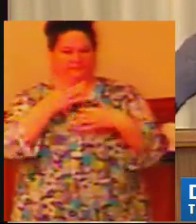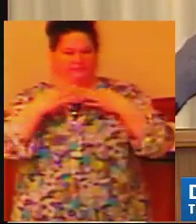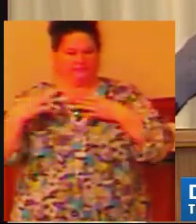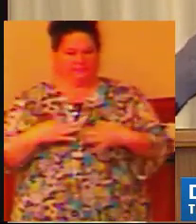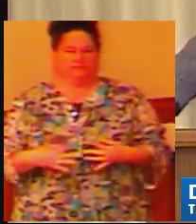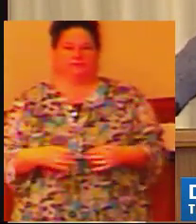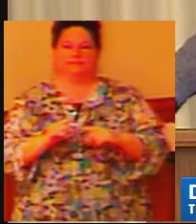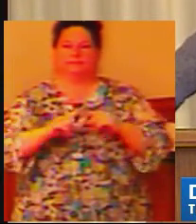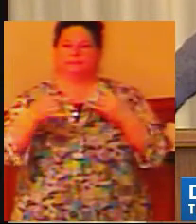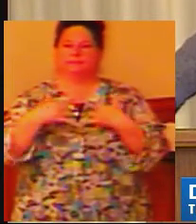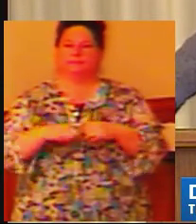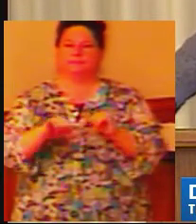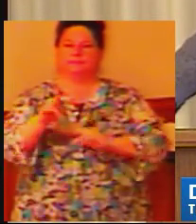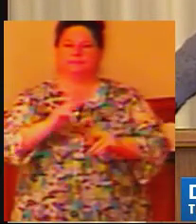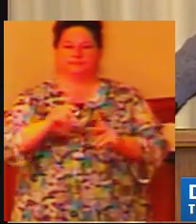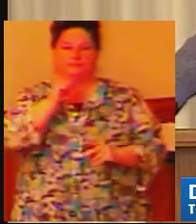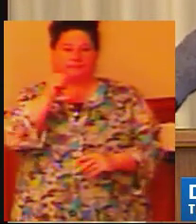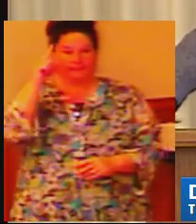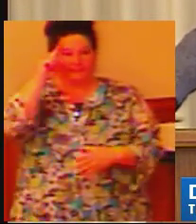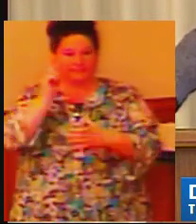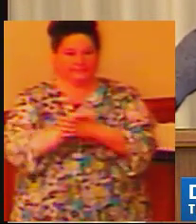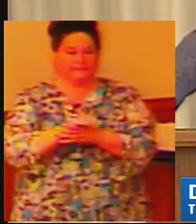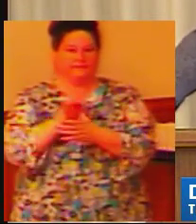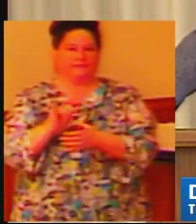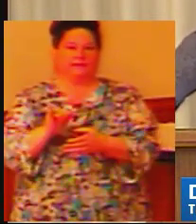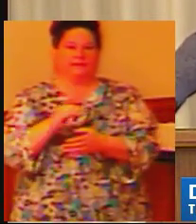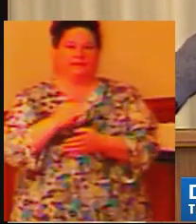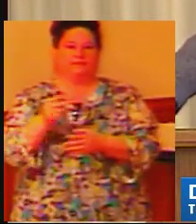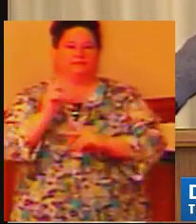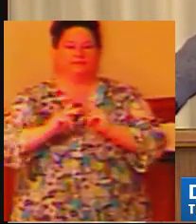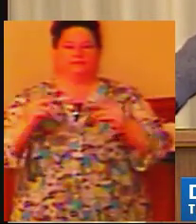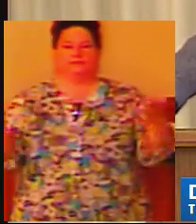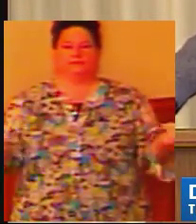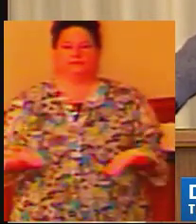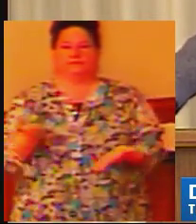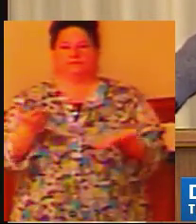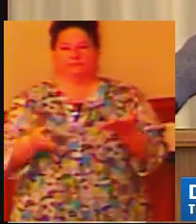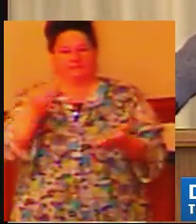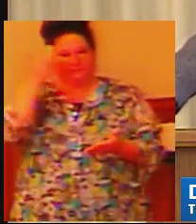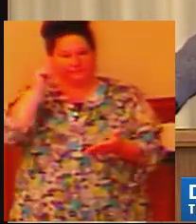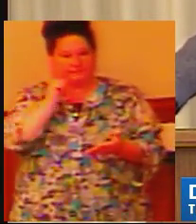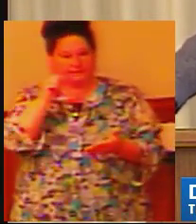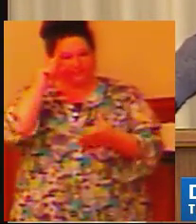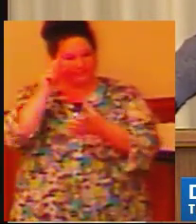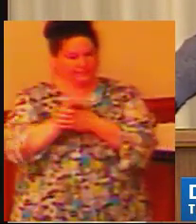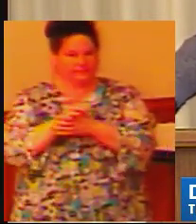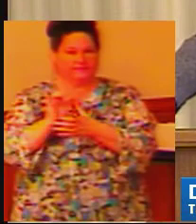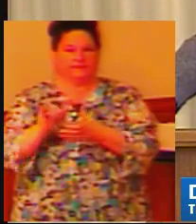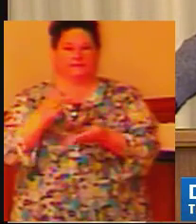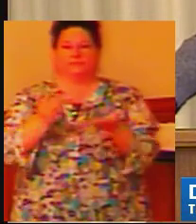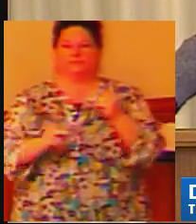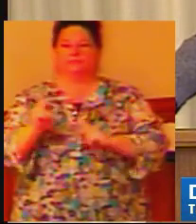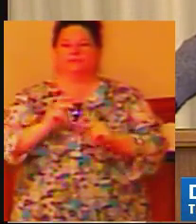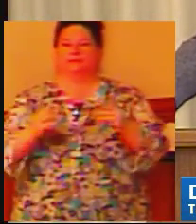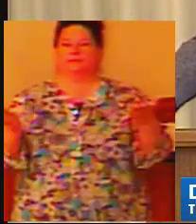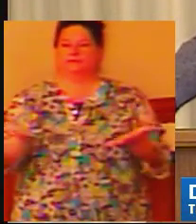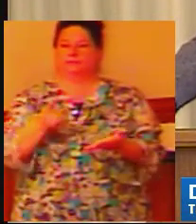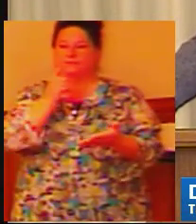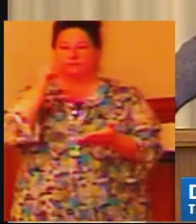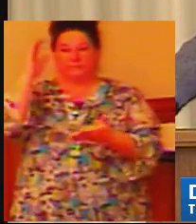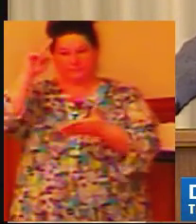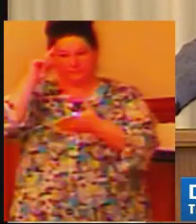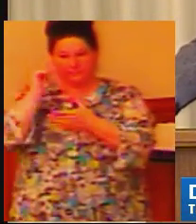But still, people don't believe that. And there are people here that may not believe that, and there are people here that have believed that